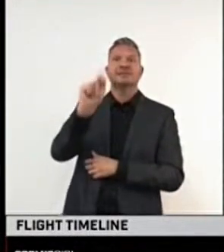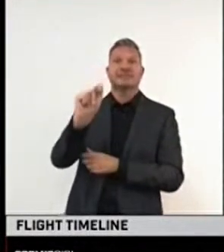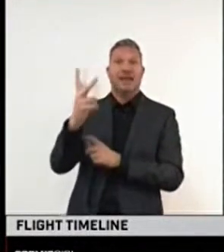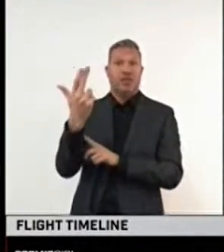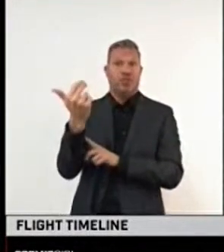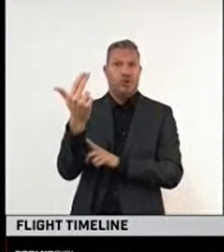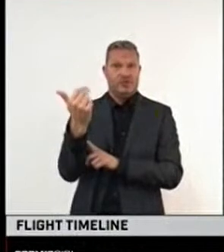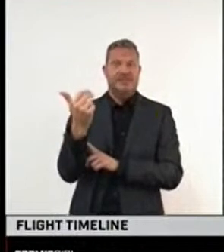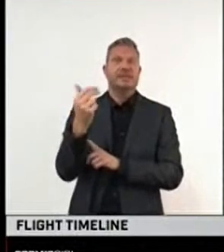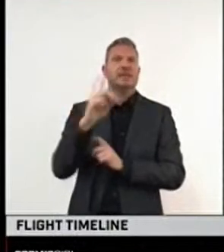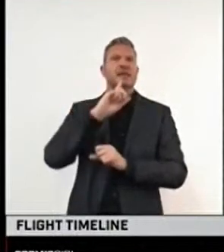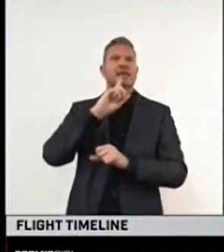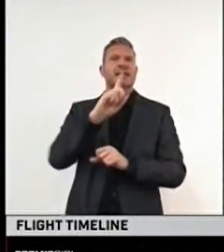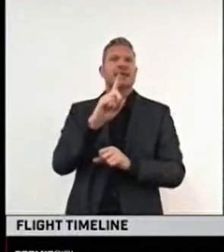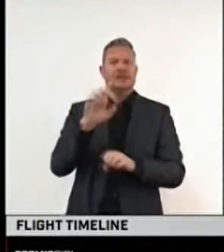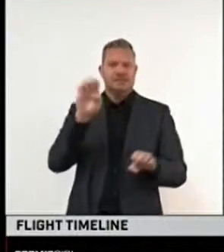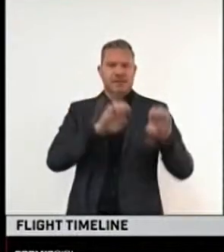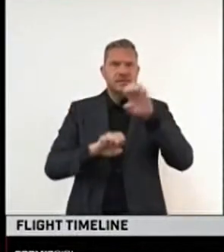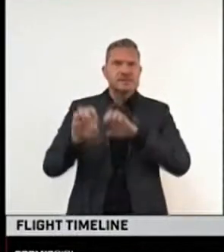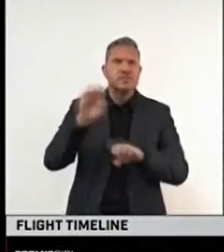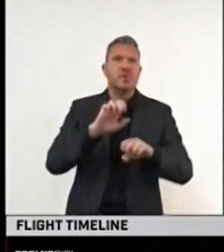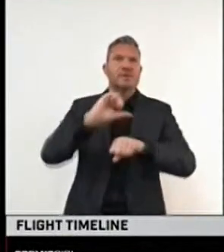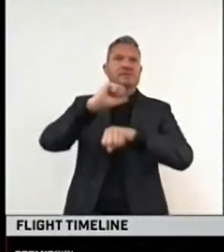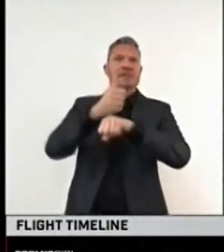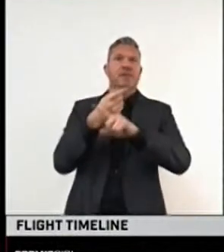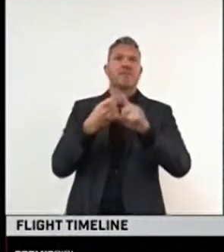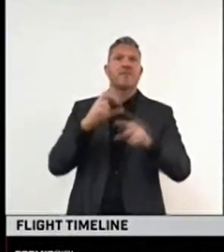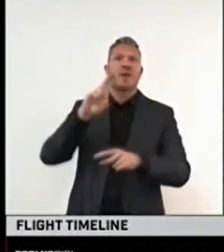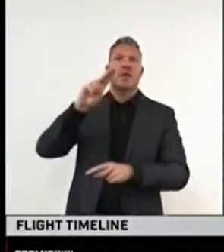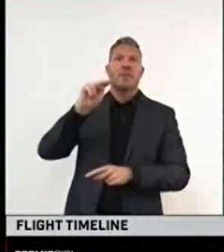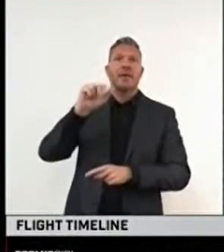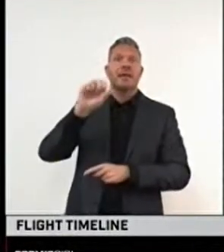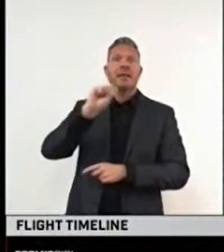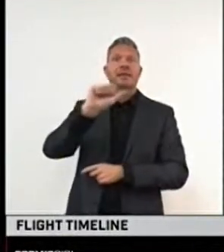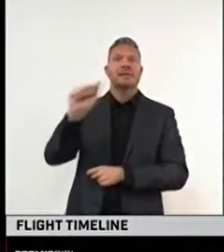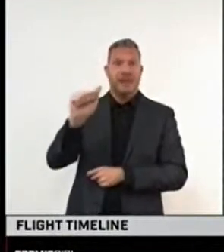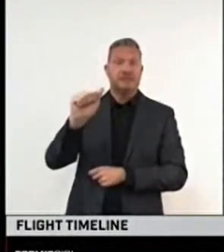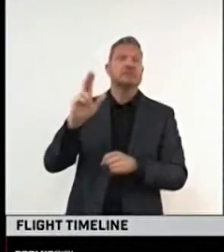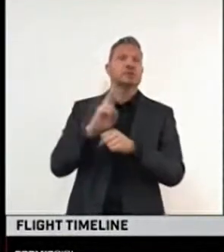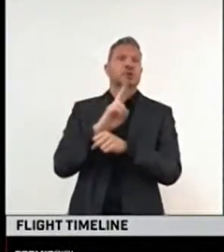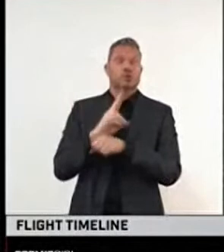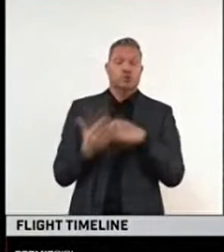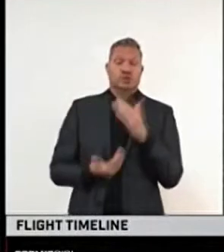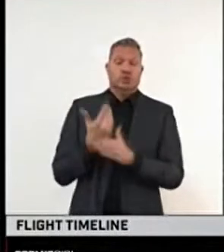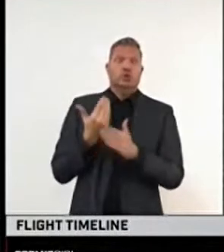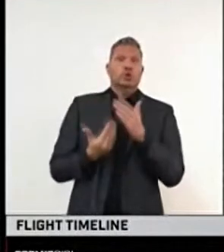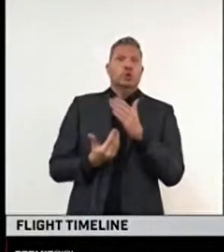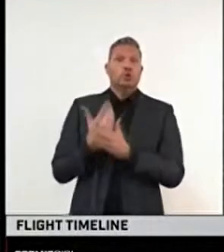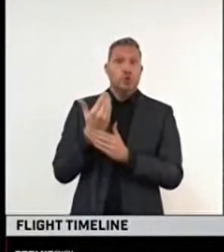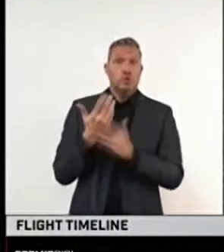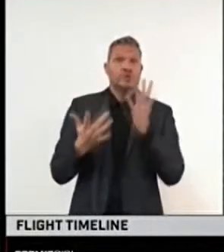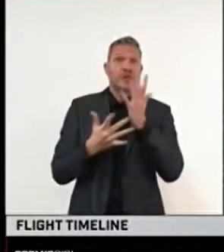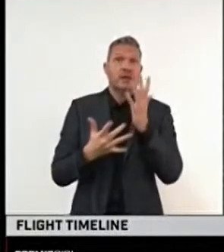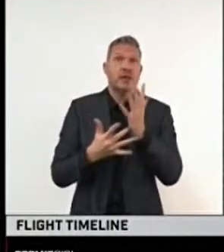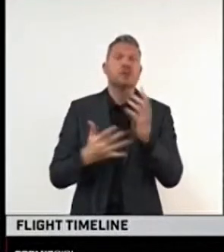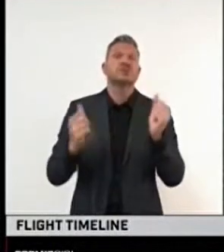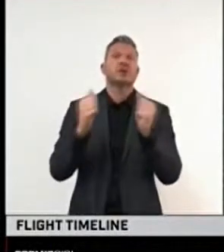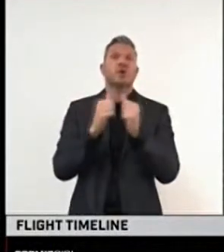experiment sponsored by the NASA Ames Research Center, exploring novel capabilities including nanosatellite class machine